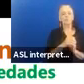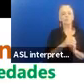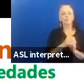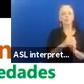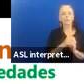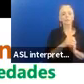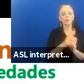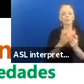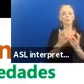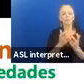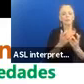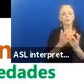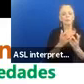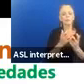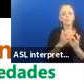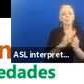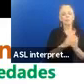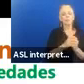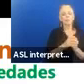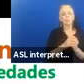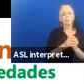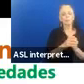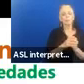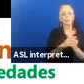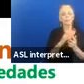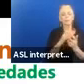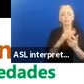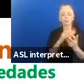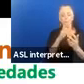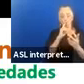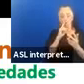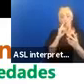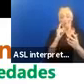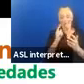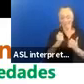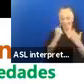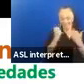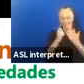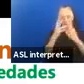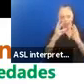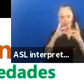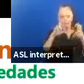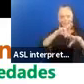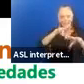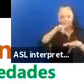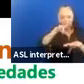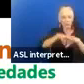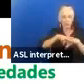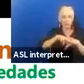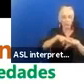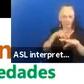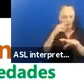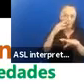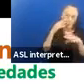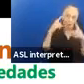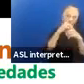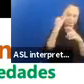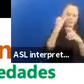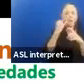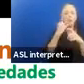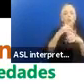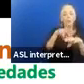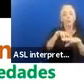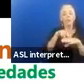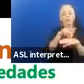ever experience the living world or nature, which is a complicated idea in and of itself, through the economy that we're